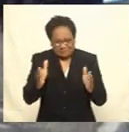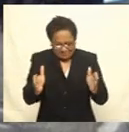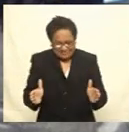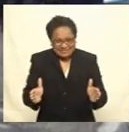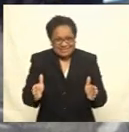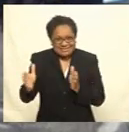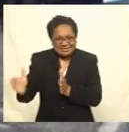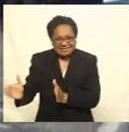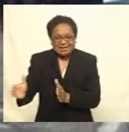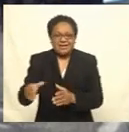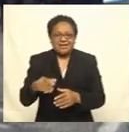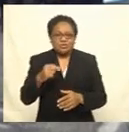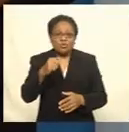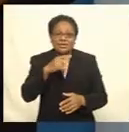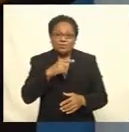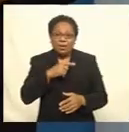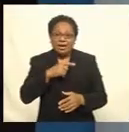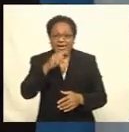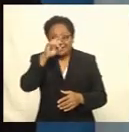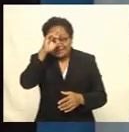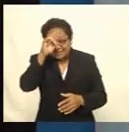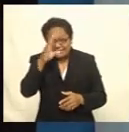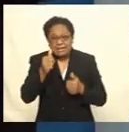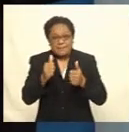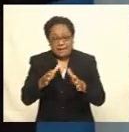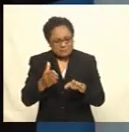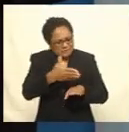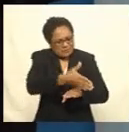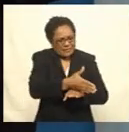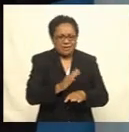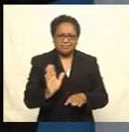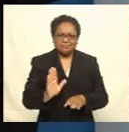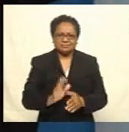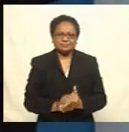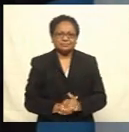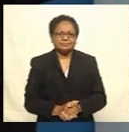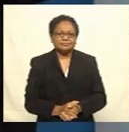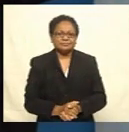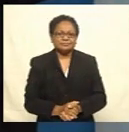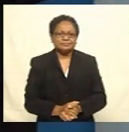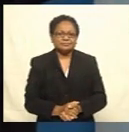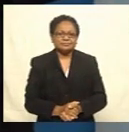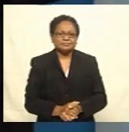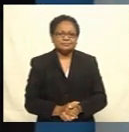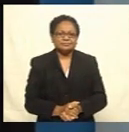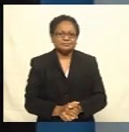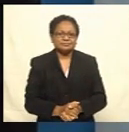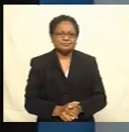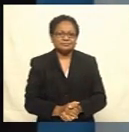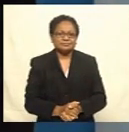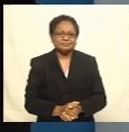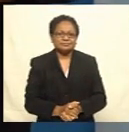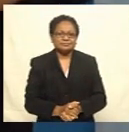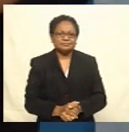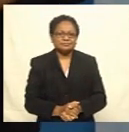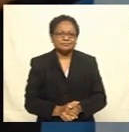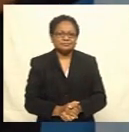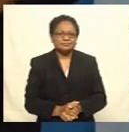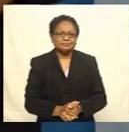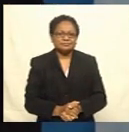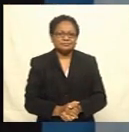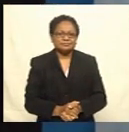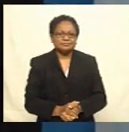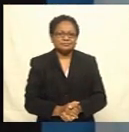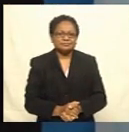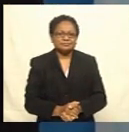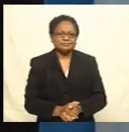public vehicles such as taxis or buses to cross containment area borders. As of now, all passes